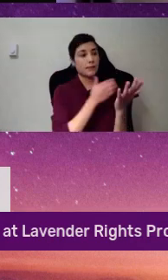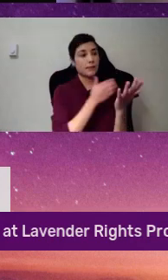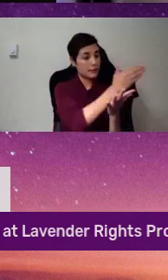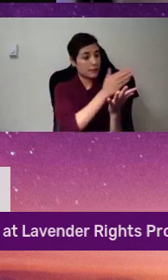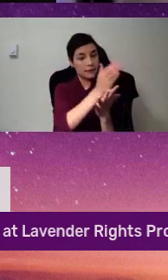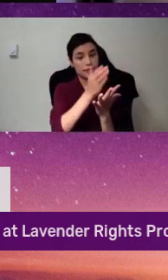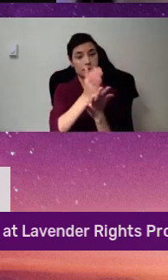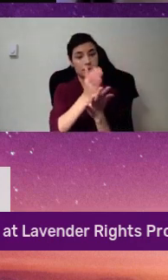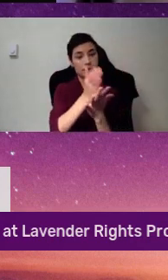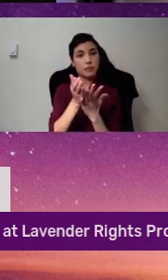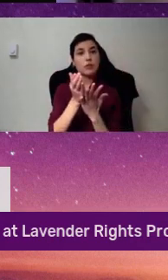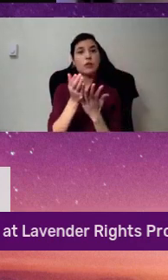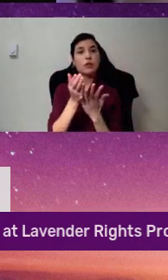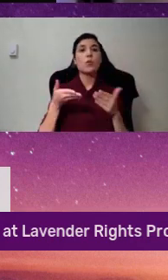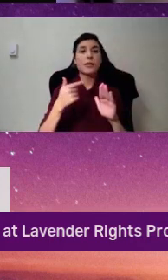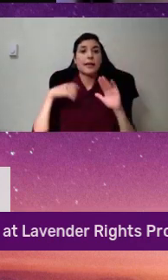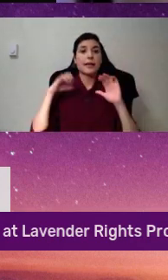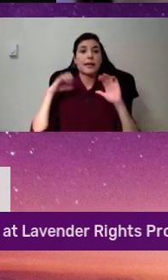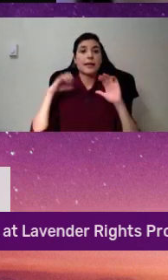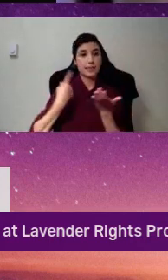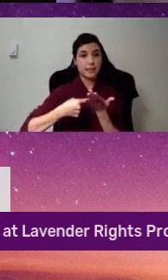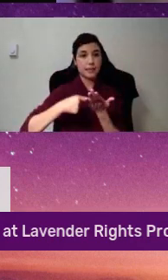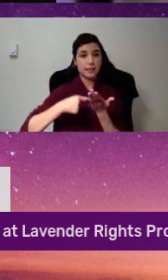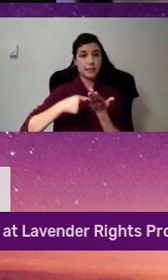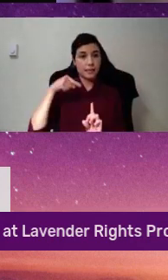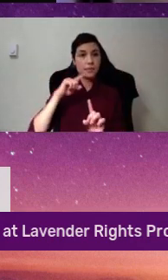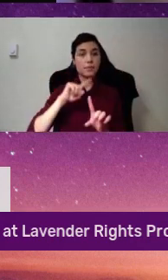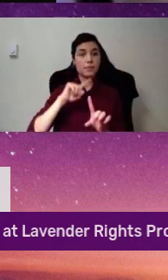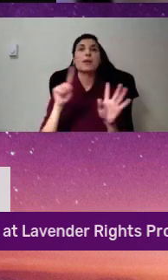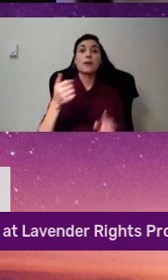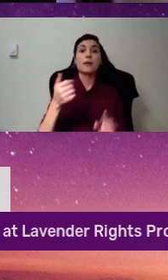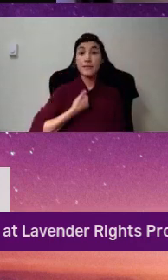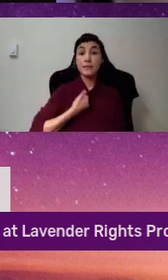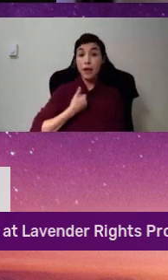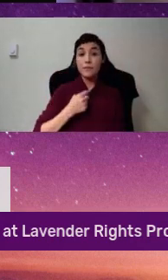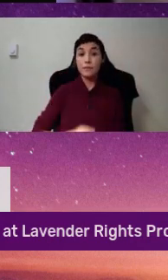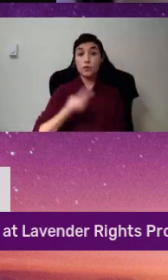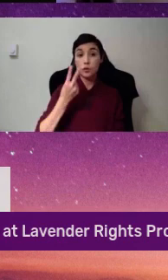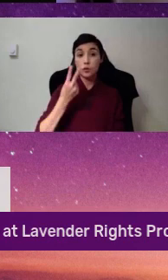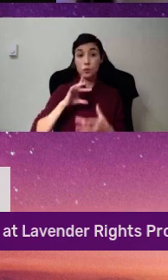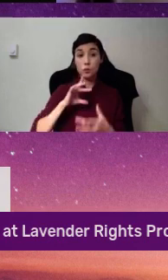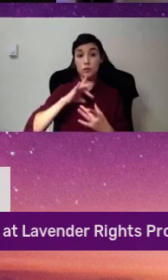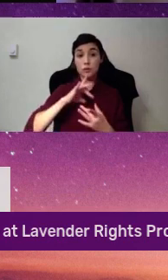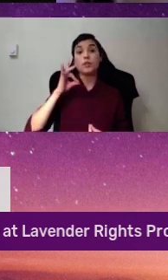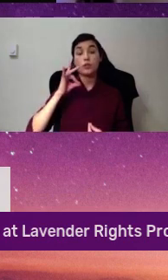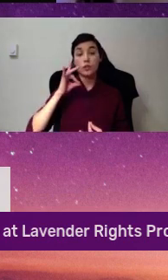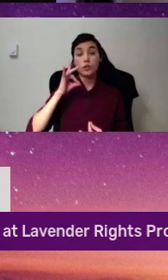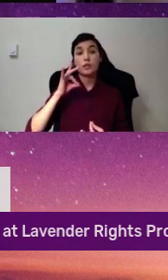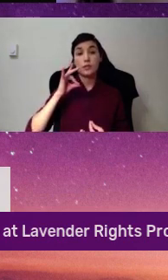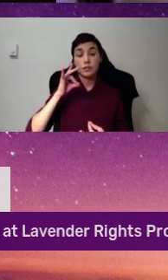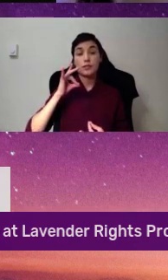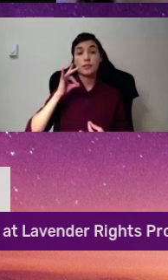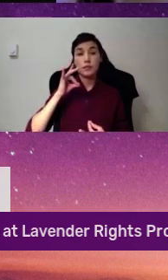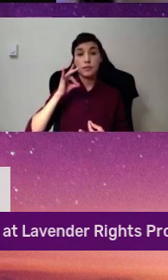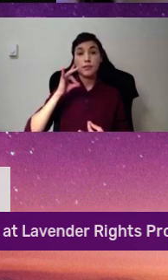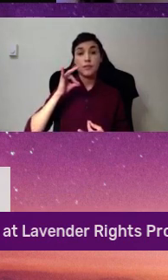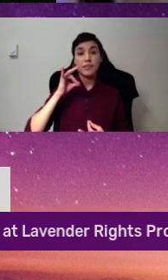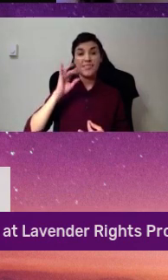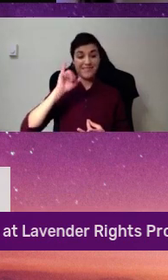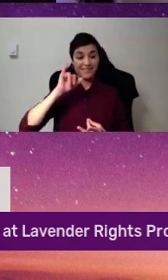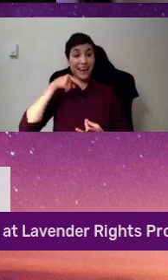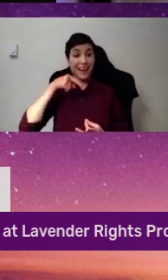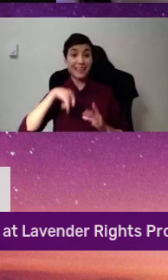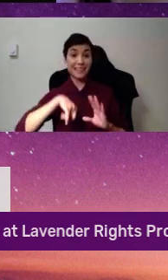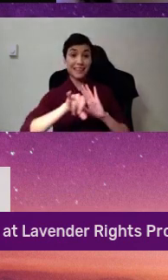myself, like being two-spirit, is in essence in like claiming that not just the title of two-spirit,